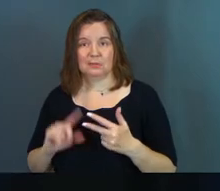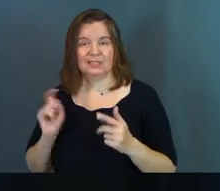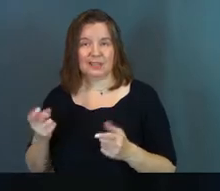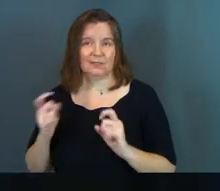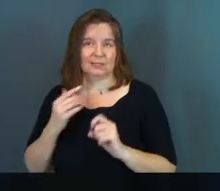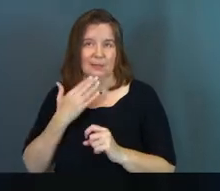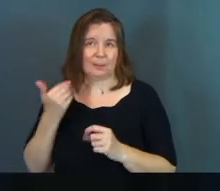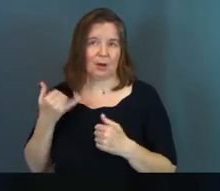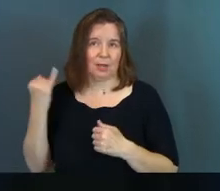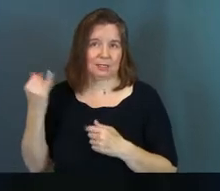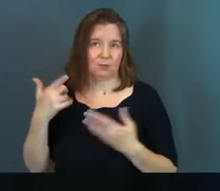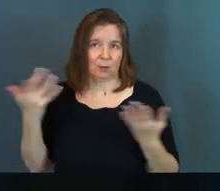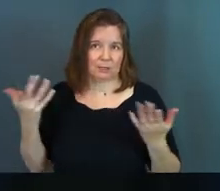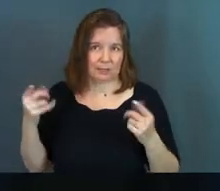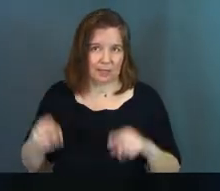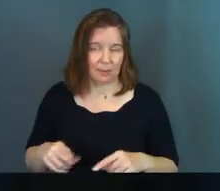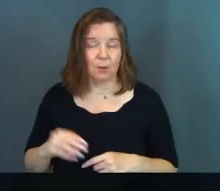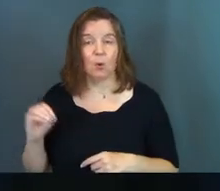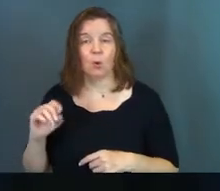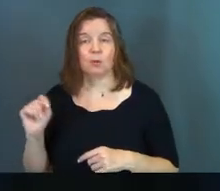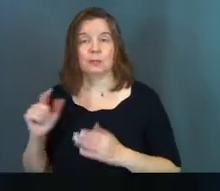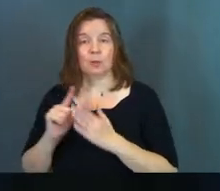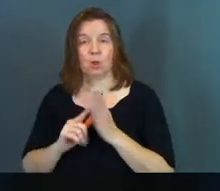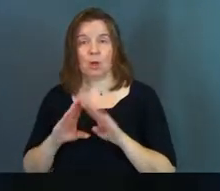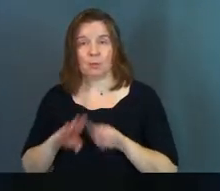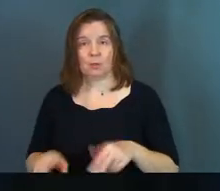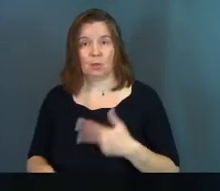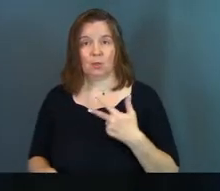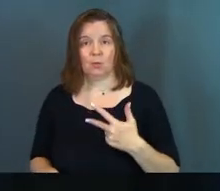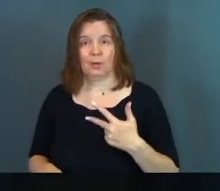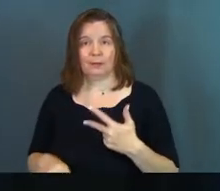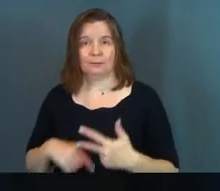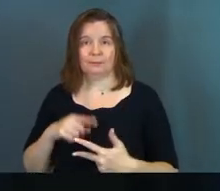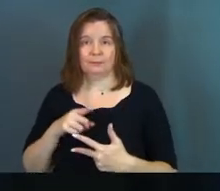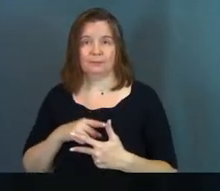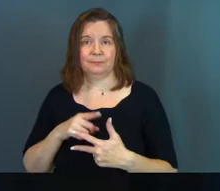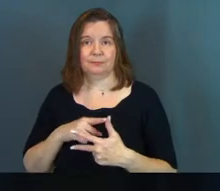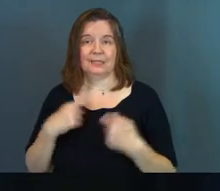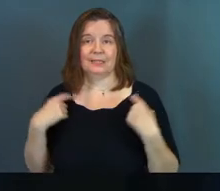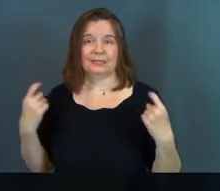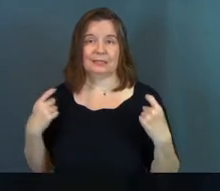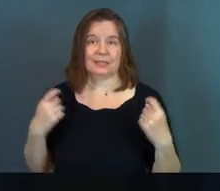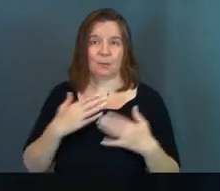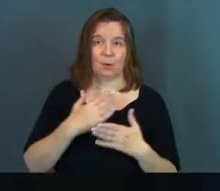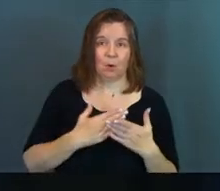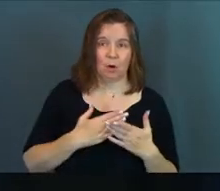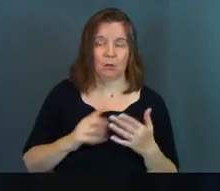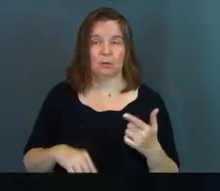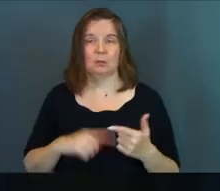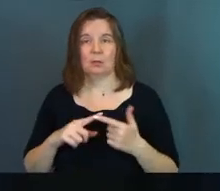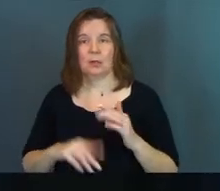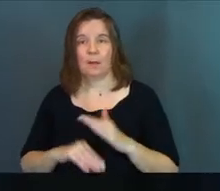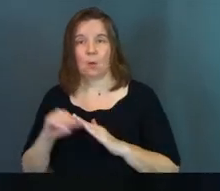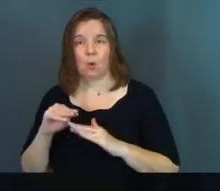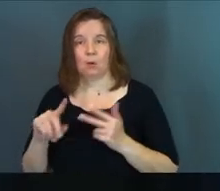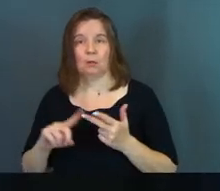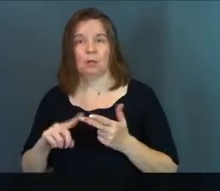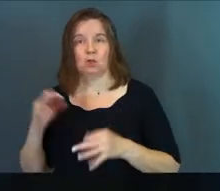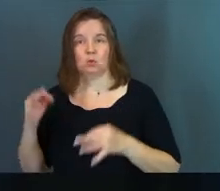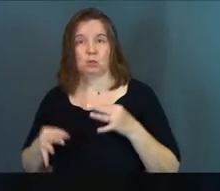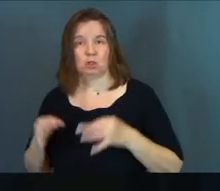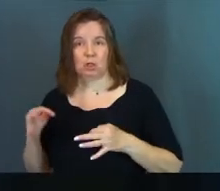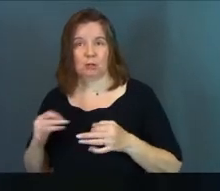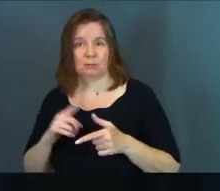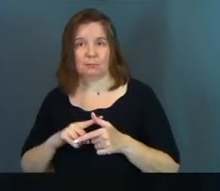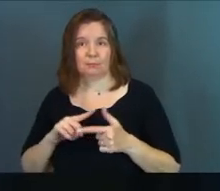of what's actually happening here. So the Old Testament law breakdown, three different parts. The first one is the ceremonial part. The second is the moral, and the third is judicial. So